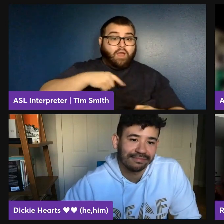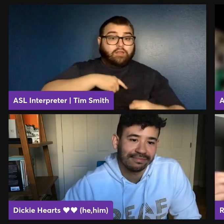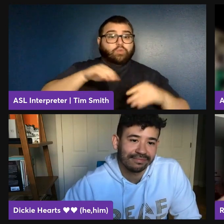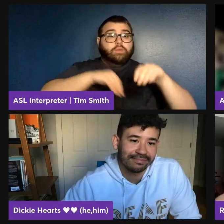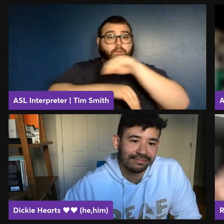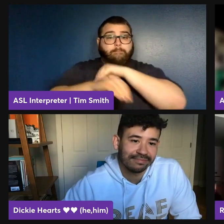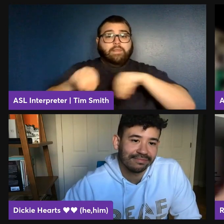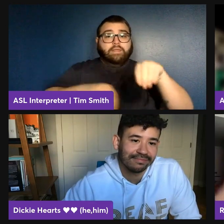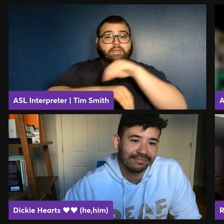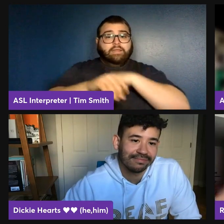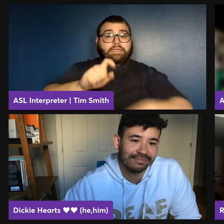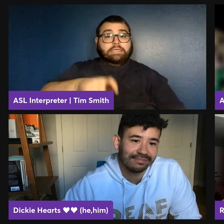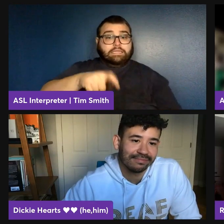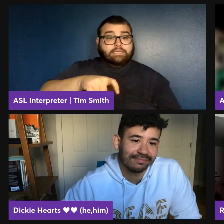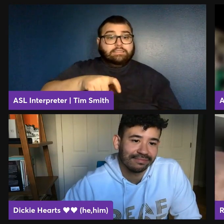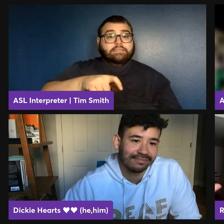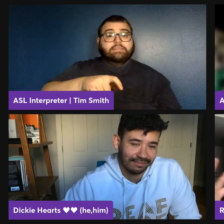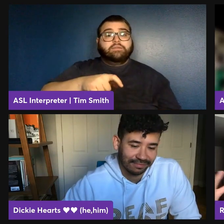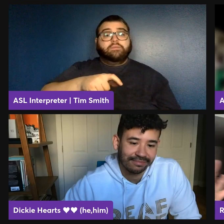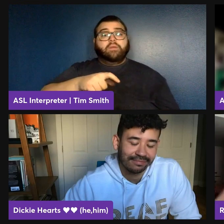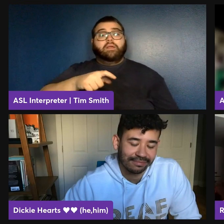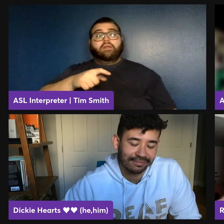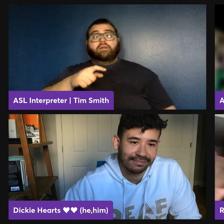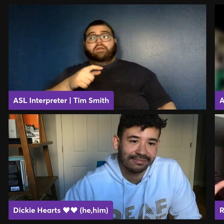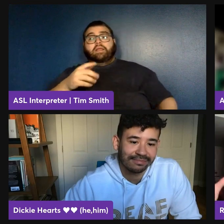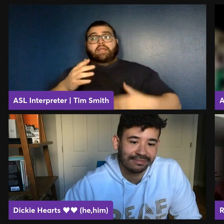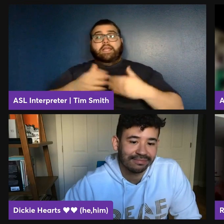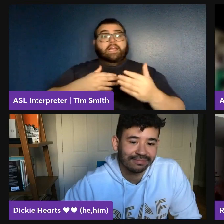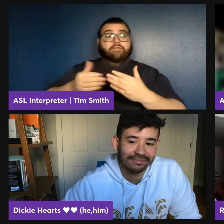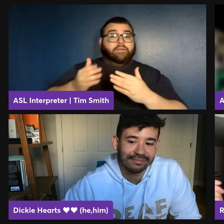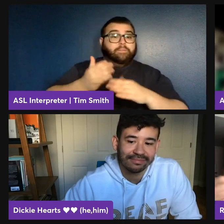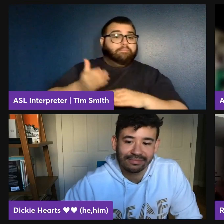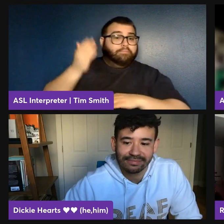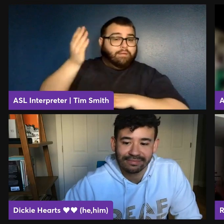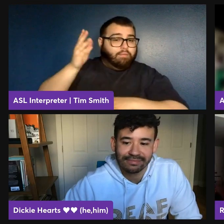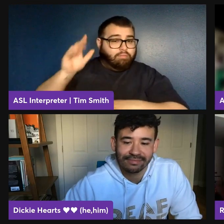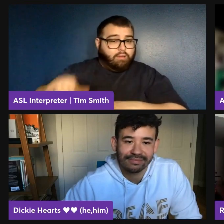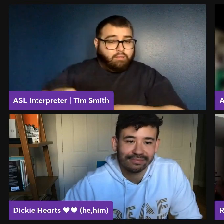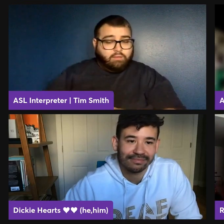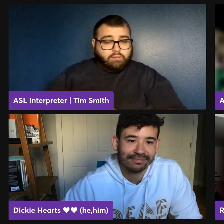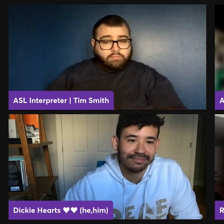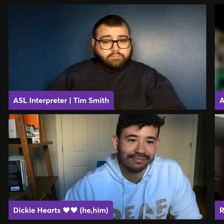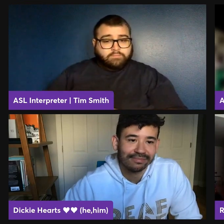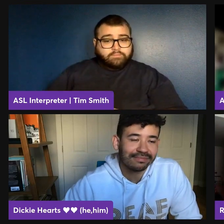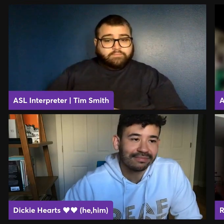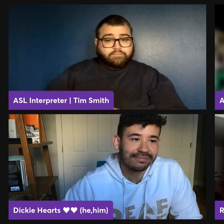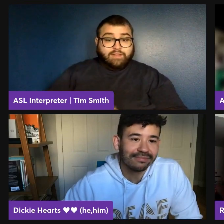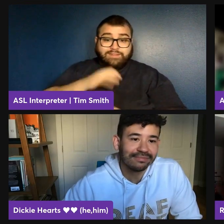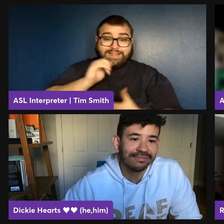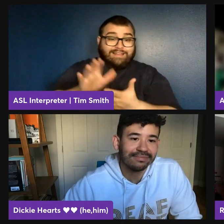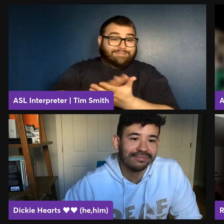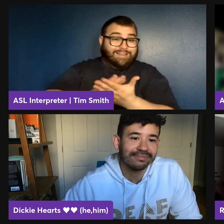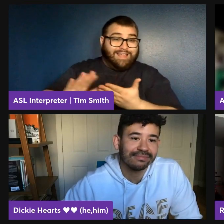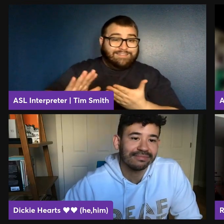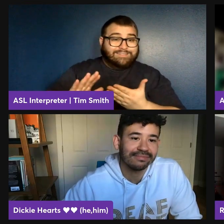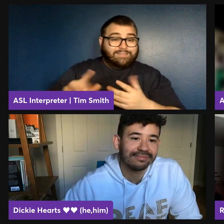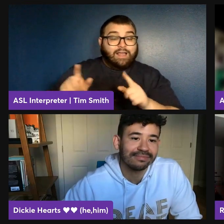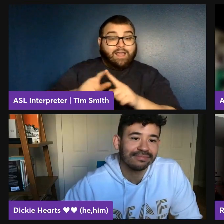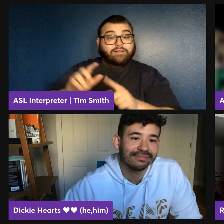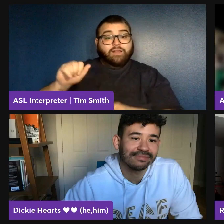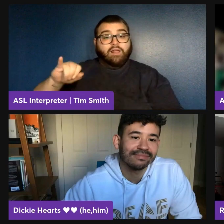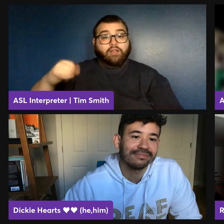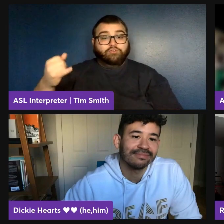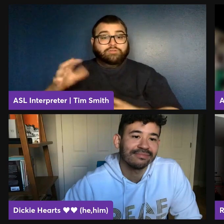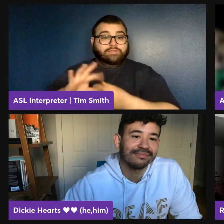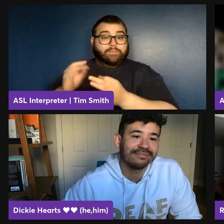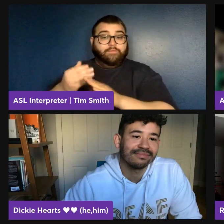mobility needs, but even far beyond that, that it isn't kind, as Alejandra was saying earlier,